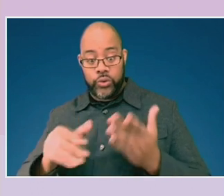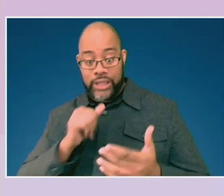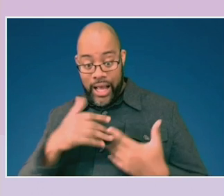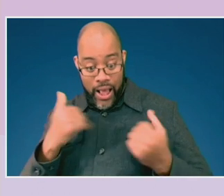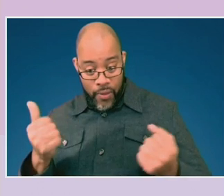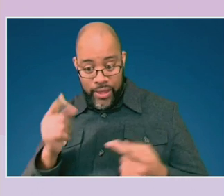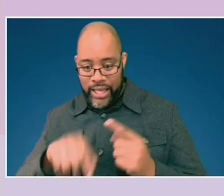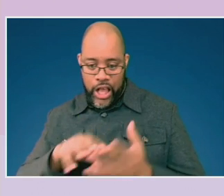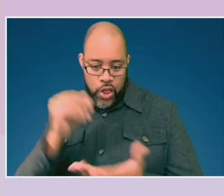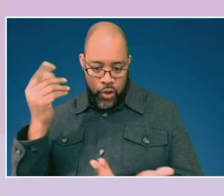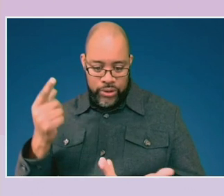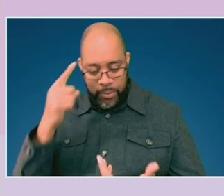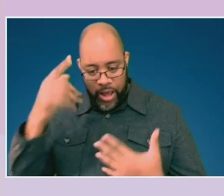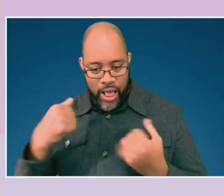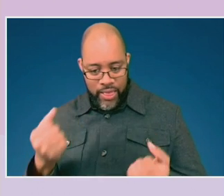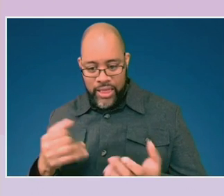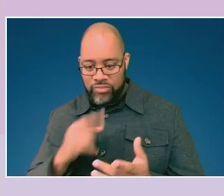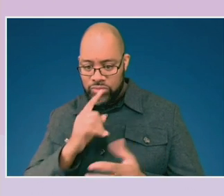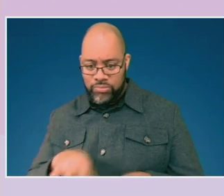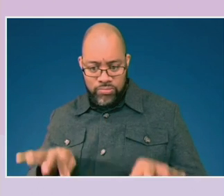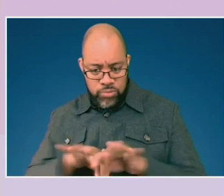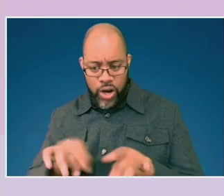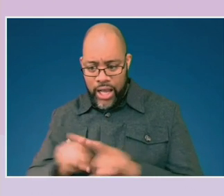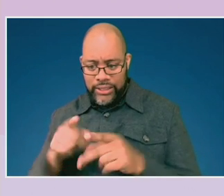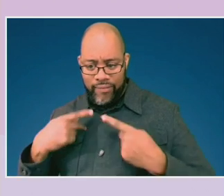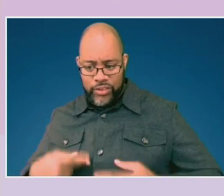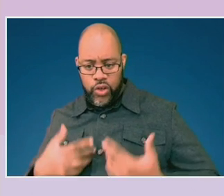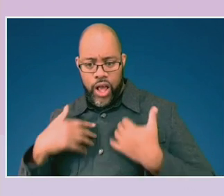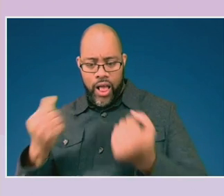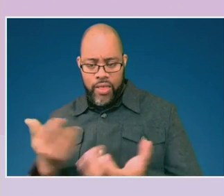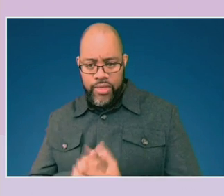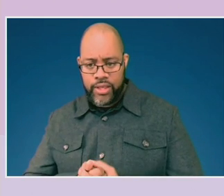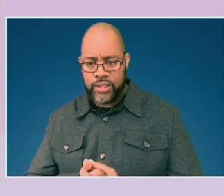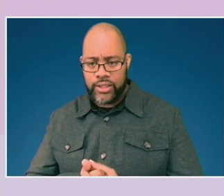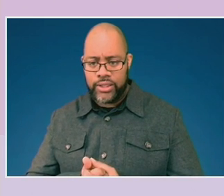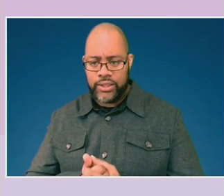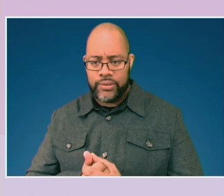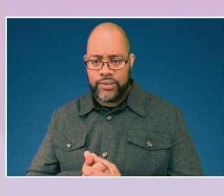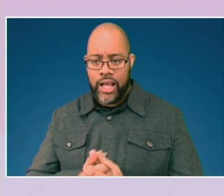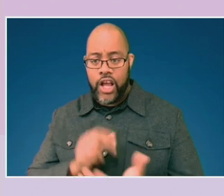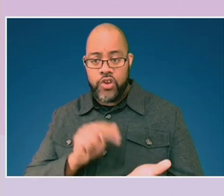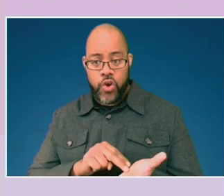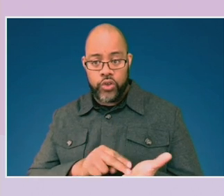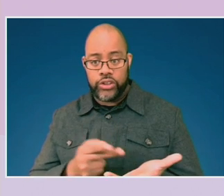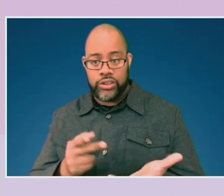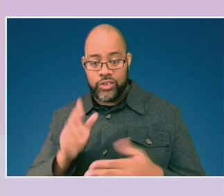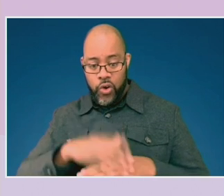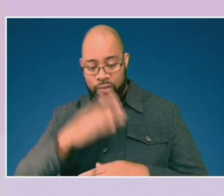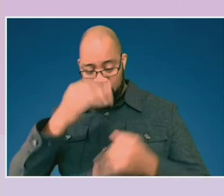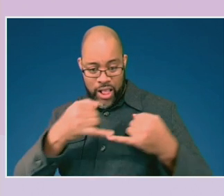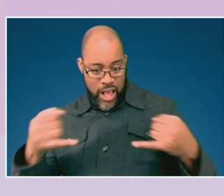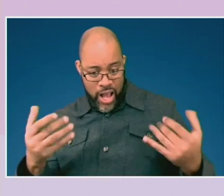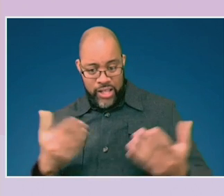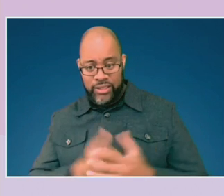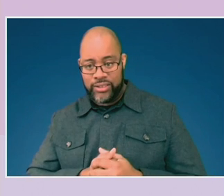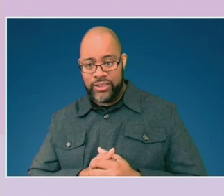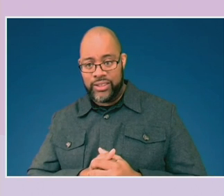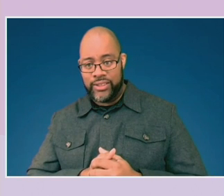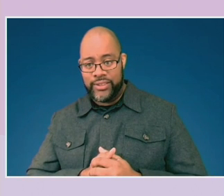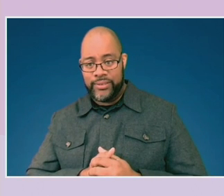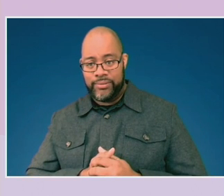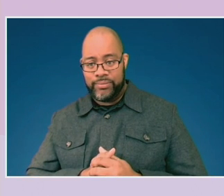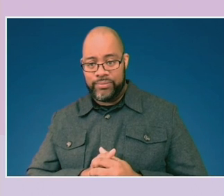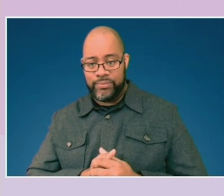And mental health is just as important as our physical health. And nurses are on the front line of, you know,